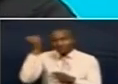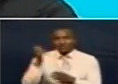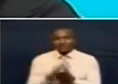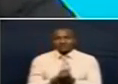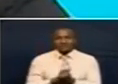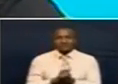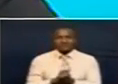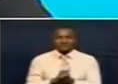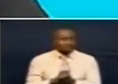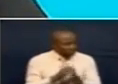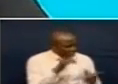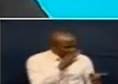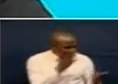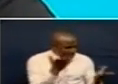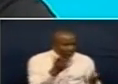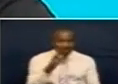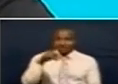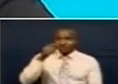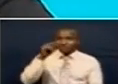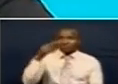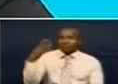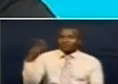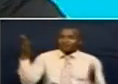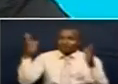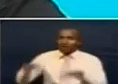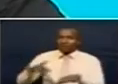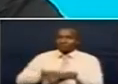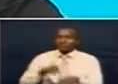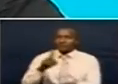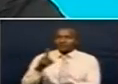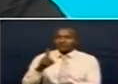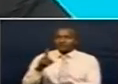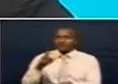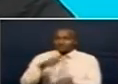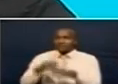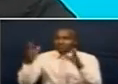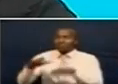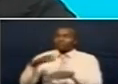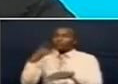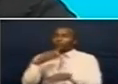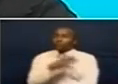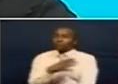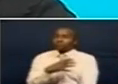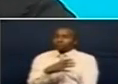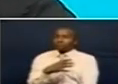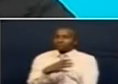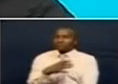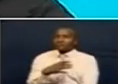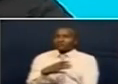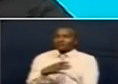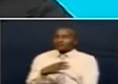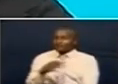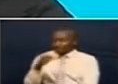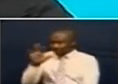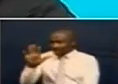lie? When we talk about Pan Paper, when did Pan Paper collapse and who was in power then? Because you see, the five people that have been lined up as NASA